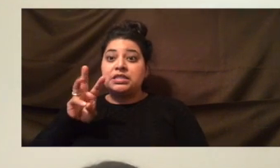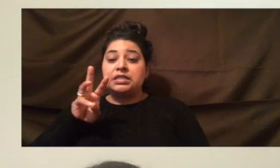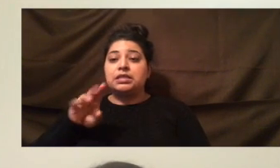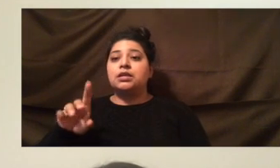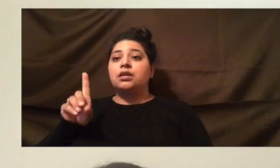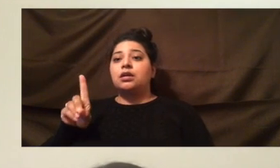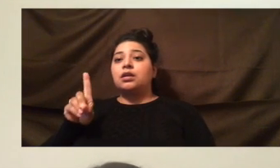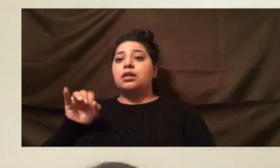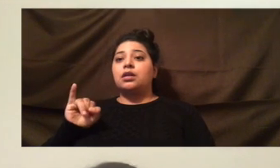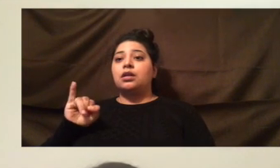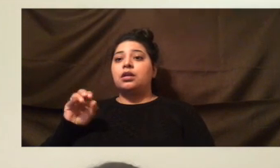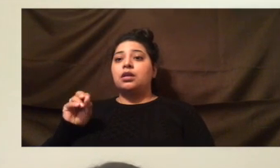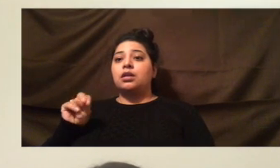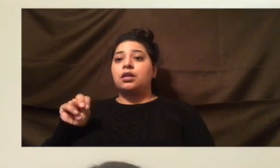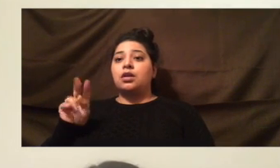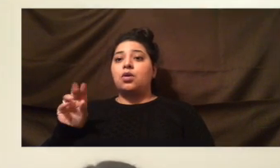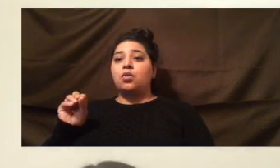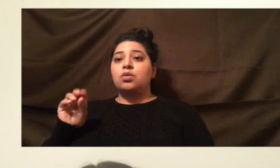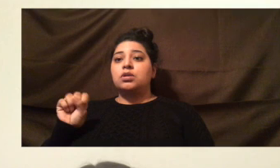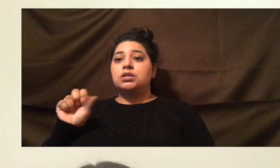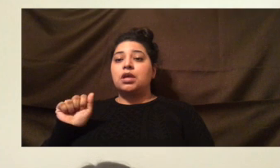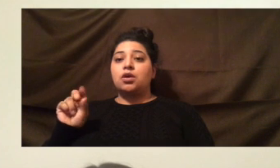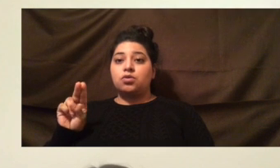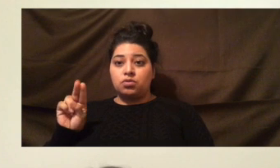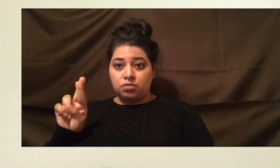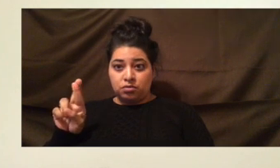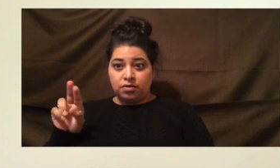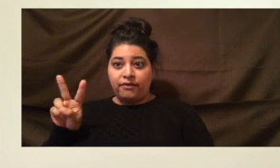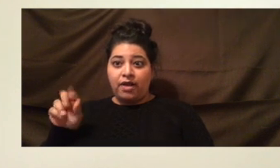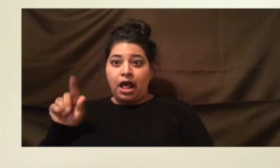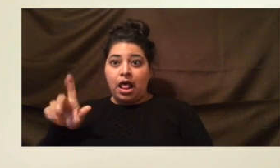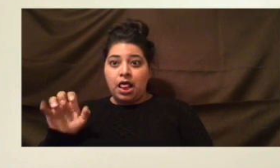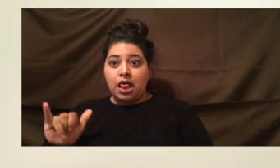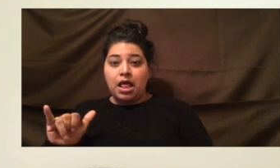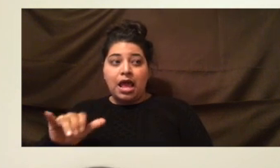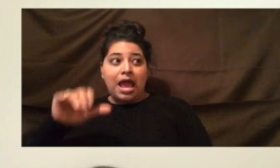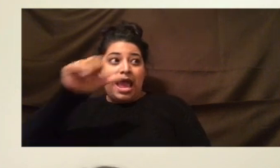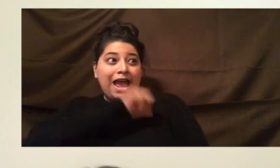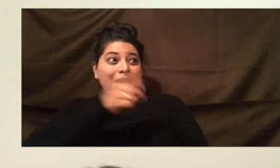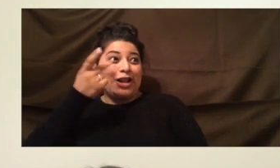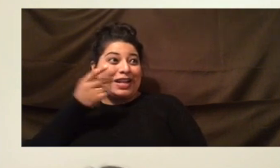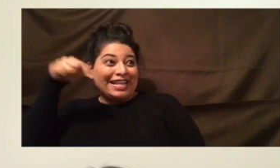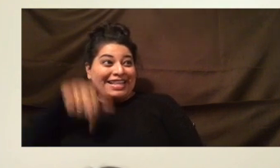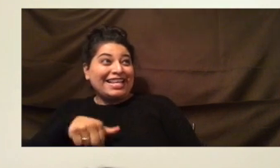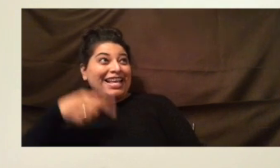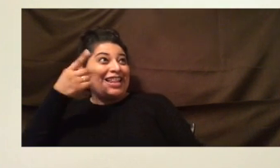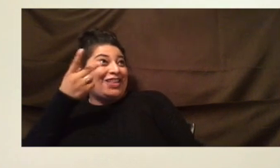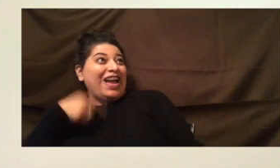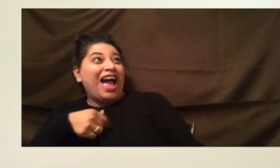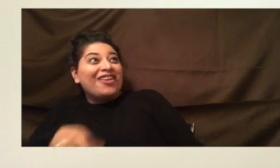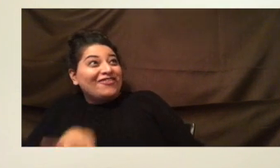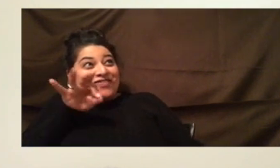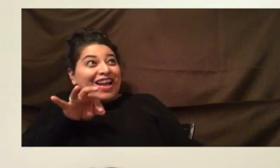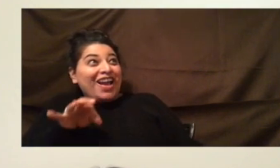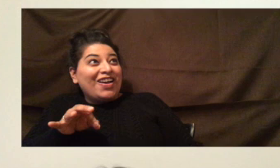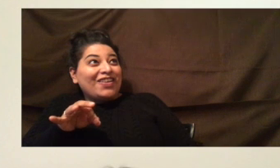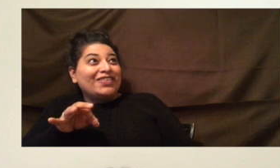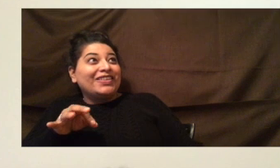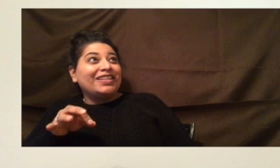Chapter 6, Dinosaur Valley. Annie, look at this, Jack called. Look at what I